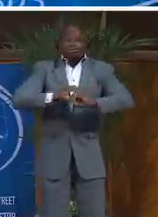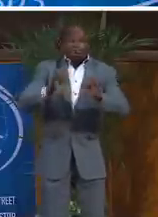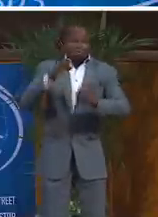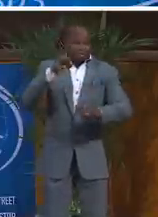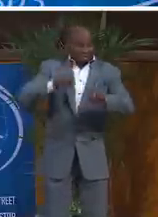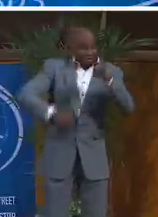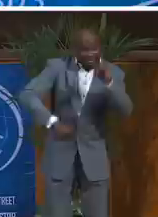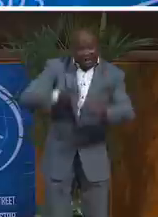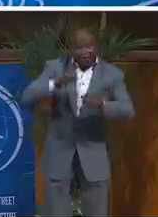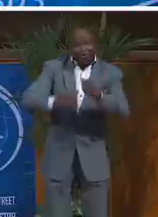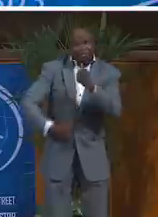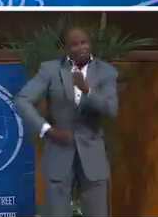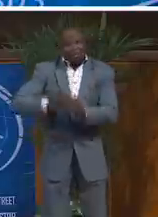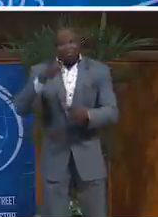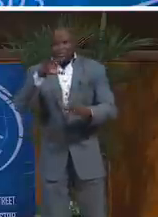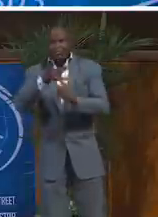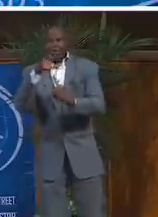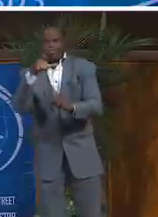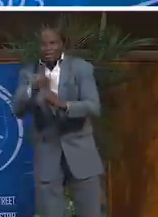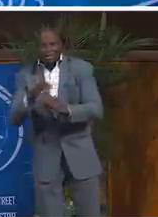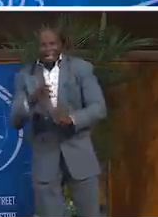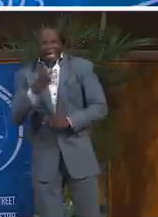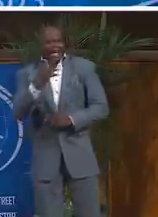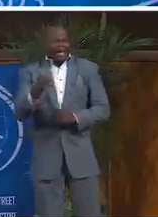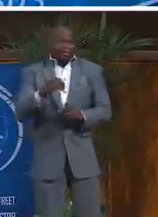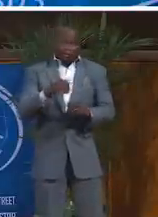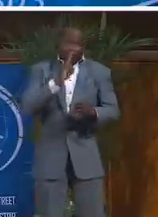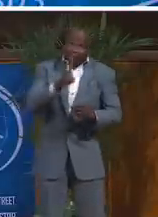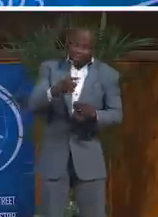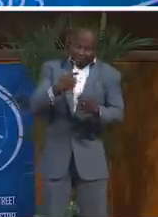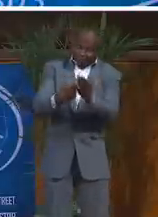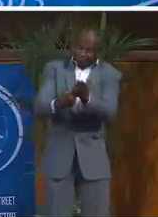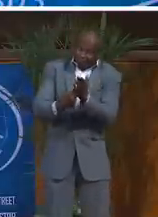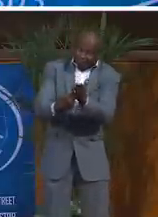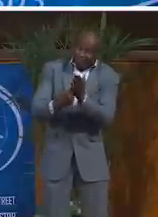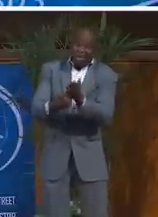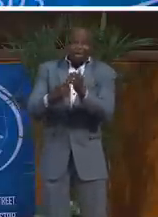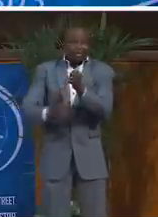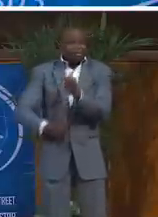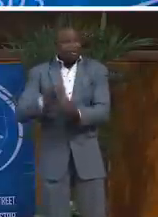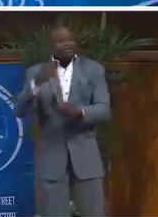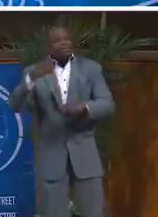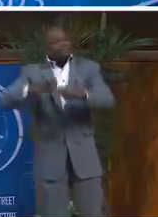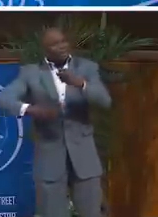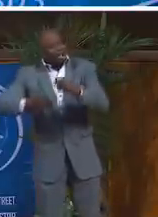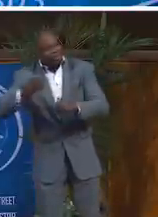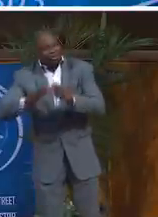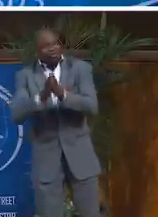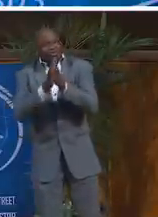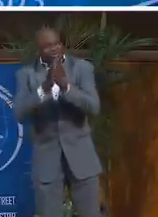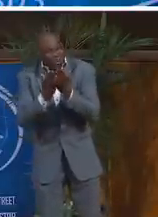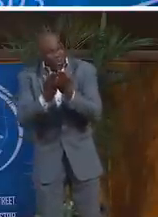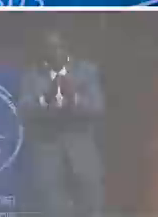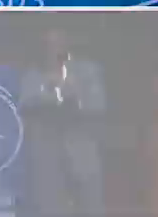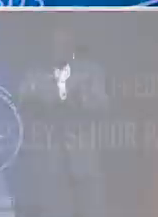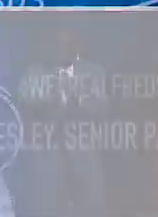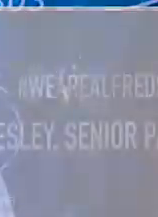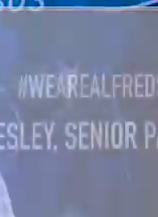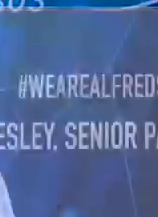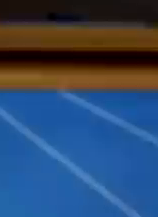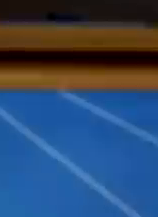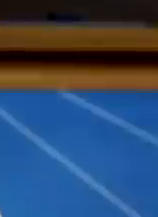one of the most popular and arguably the most problematic book in all the